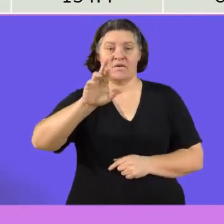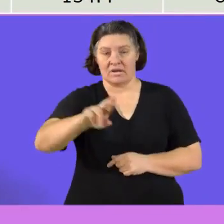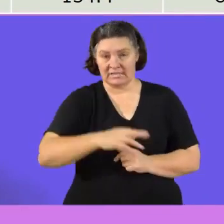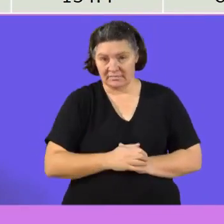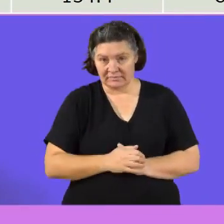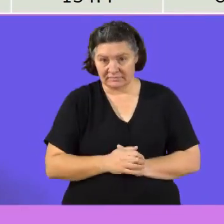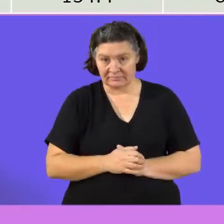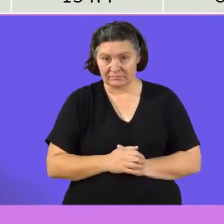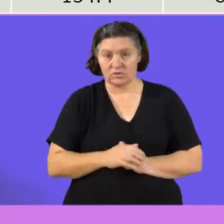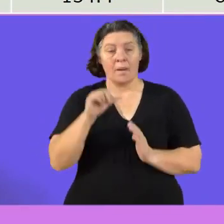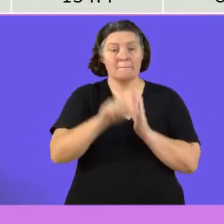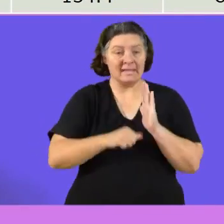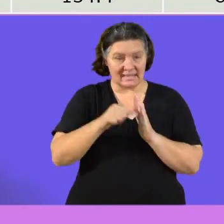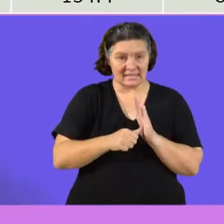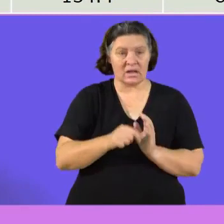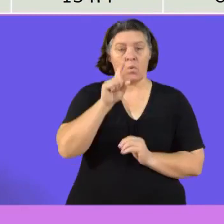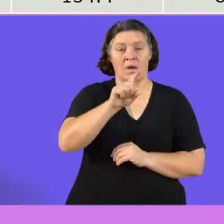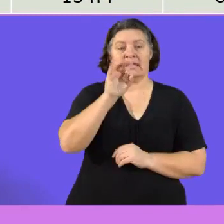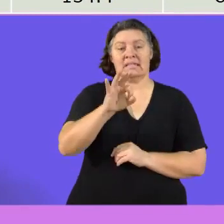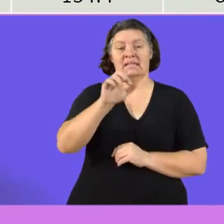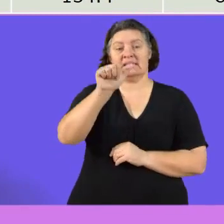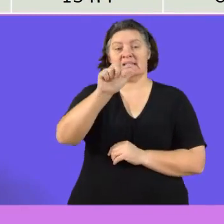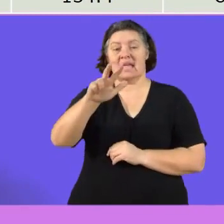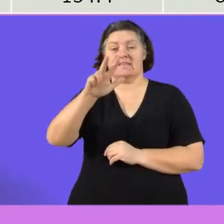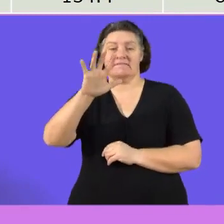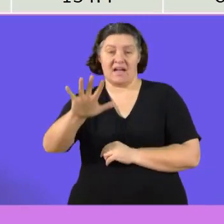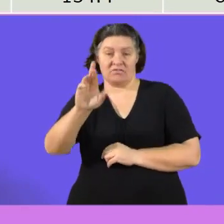13,685 Rand. So for the maintenance cost, it is